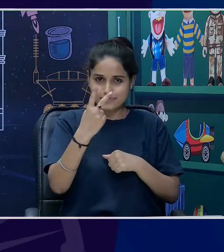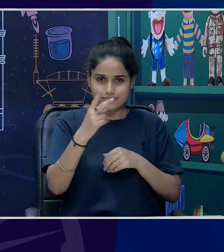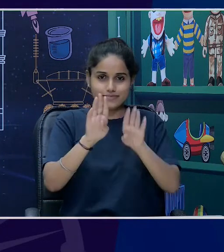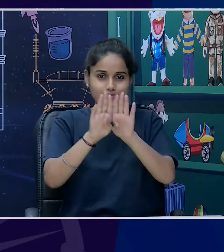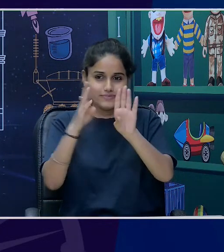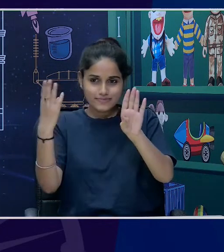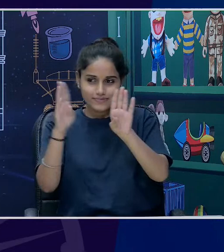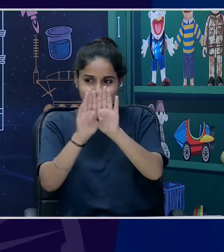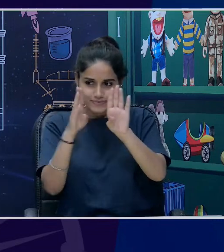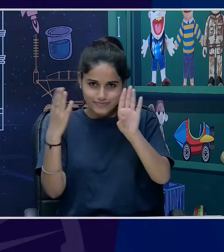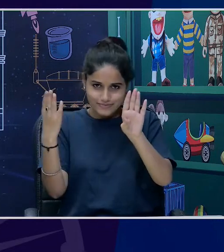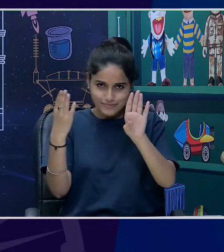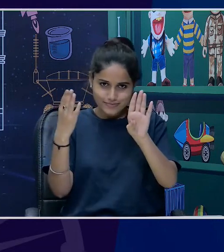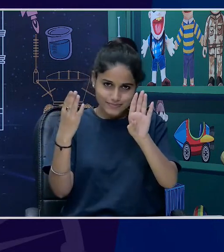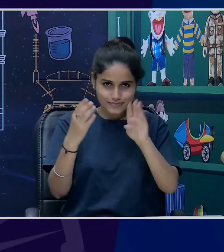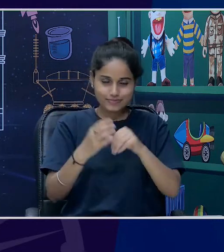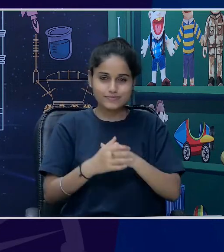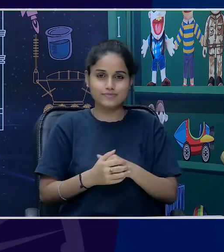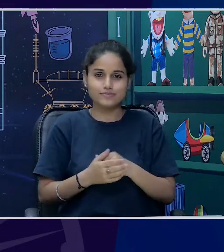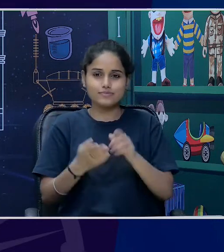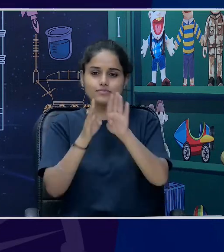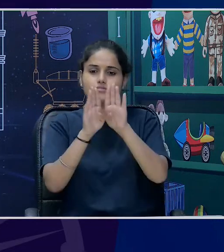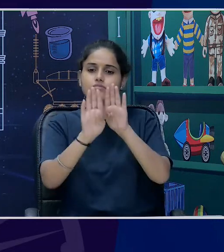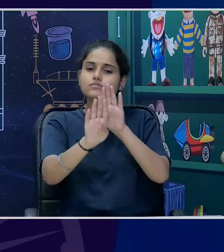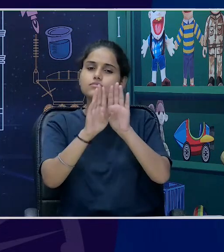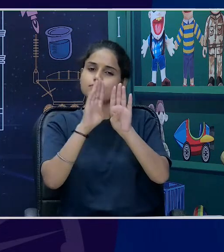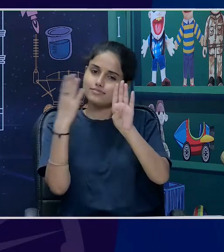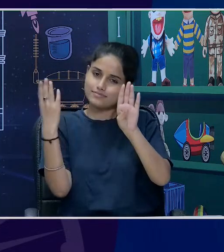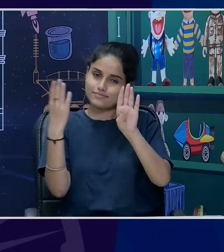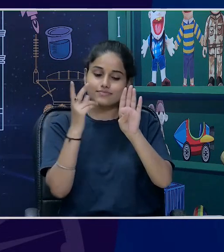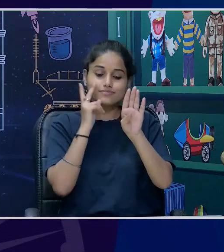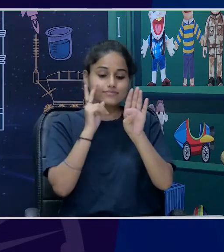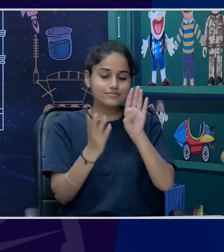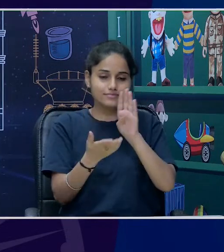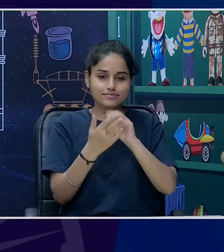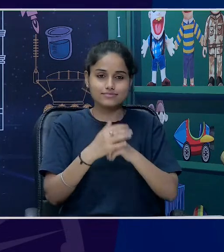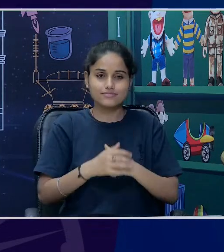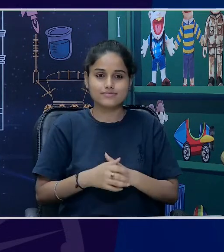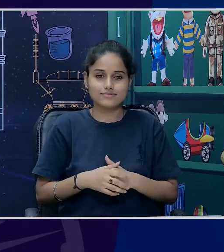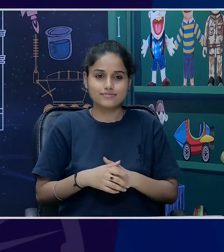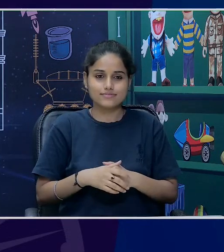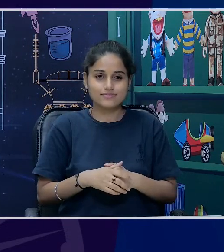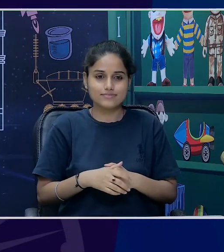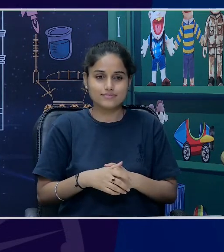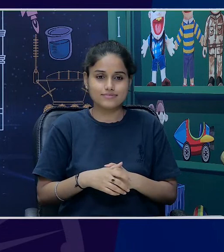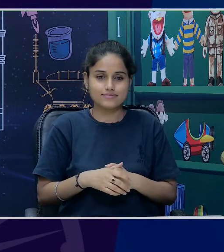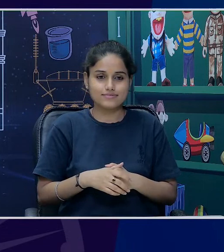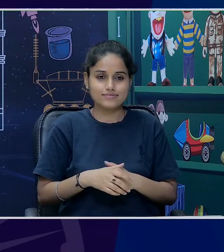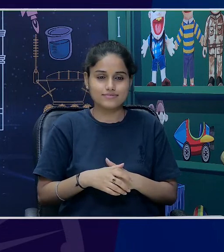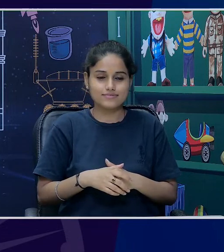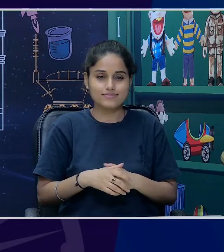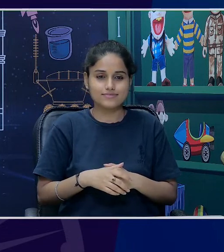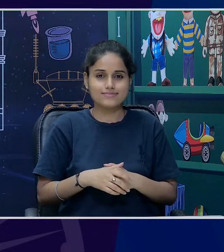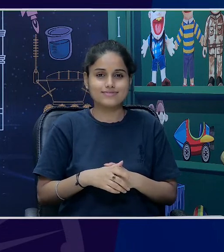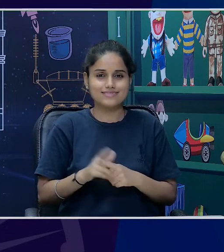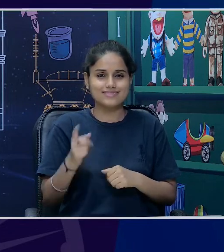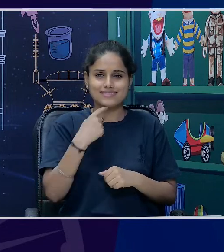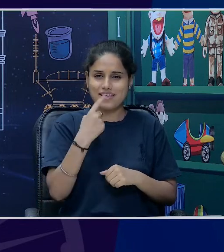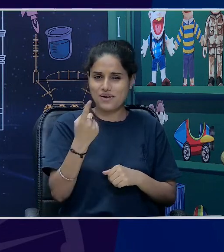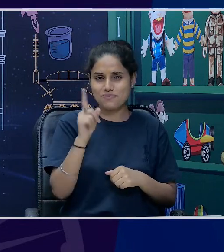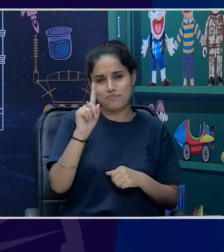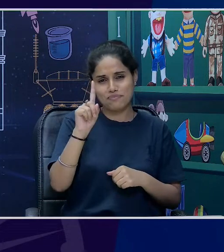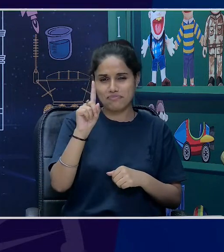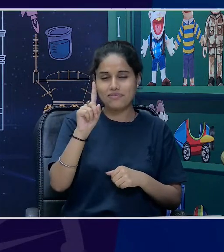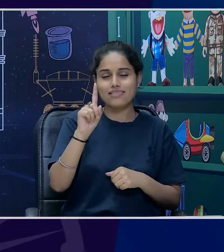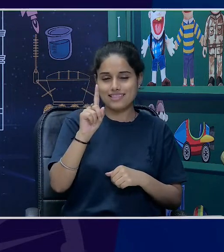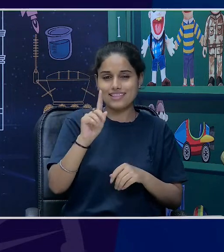that open wide. 2 brown gates. Gates. 2 brown gates. I have drawn one, so let's make